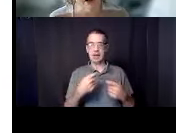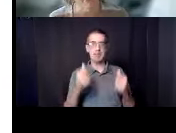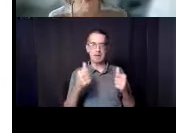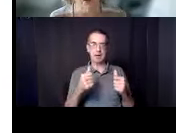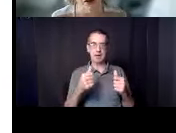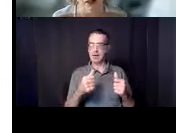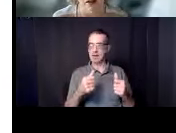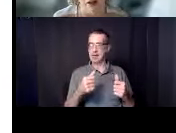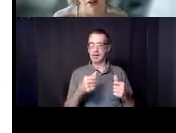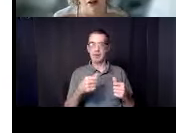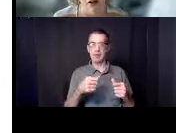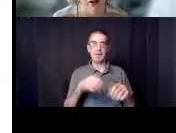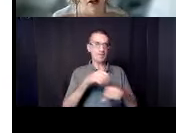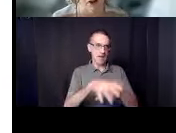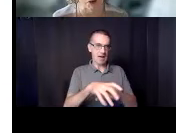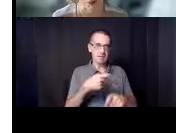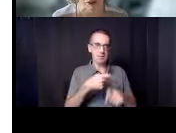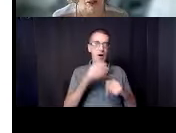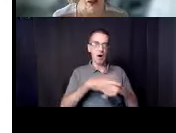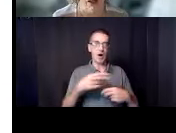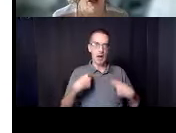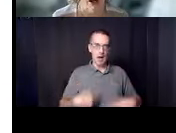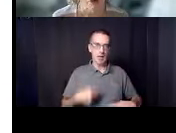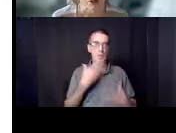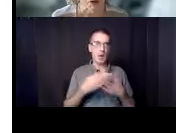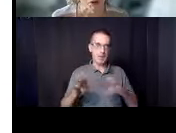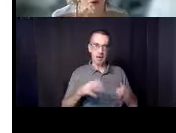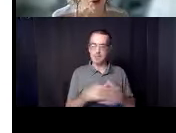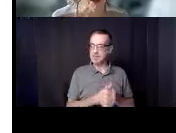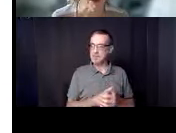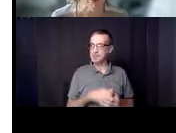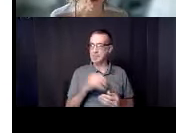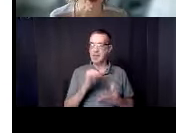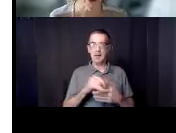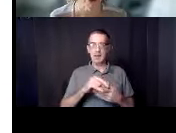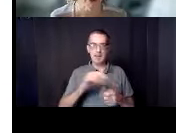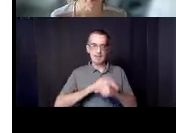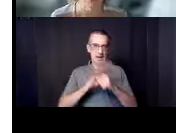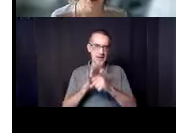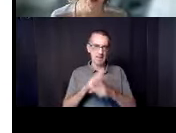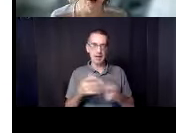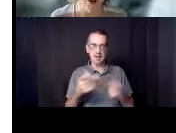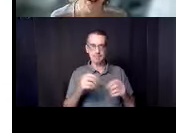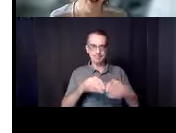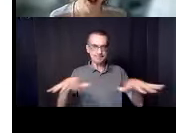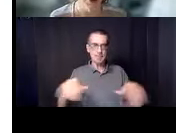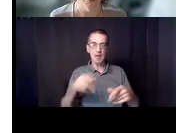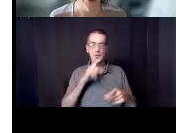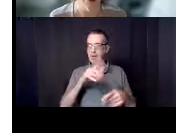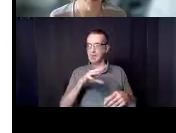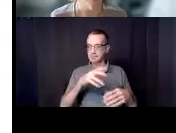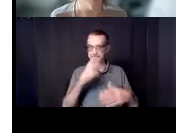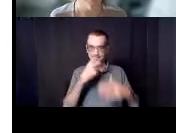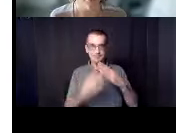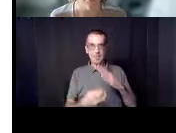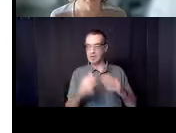and lifelong effects on health and well-being. So the pandemic really falls in that. If you